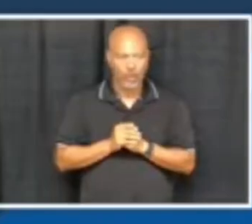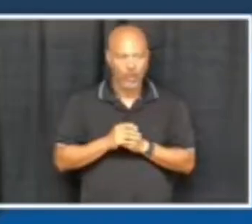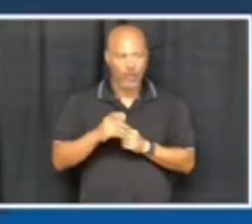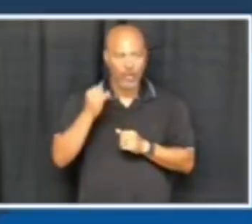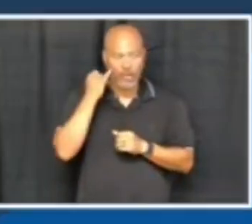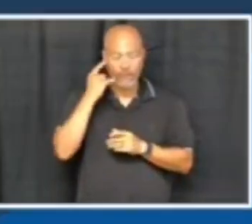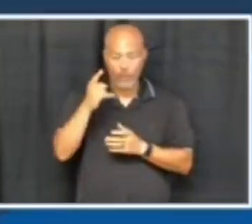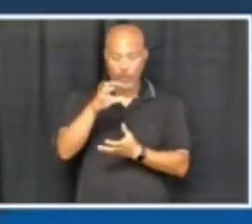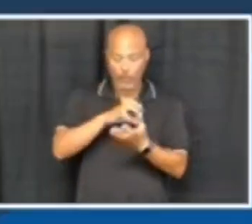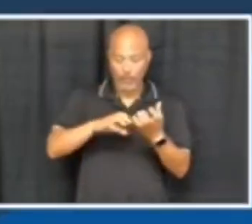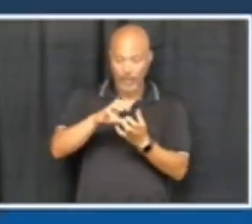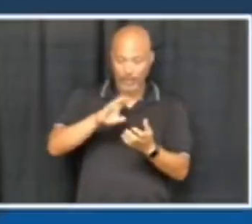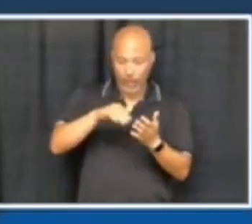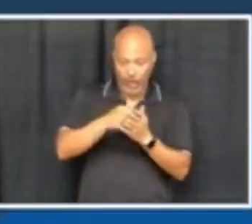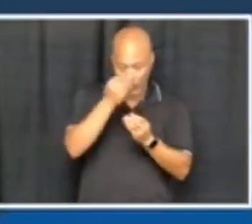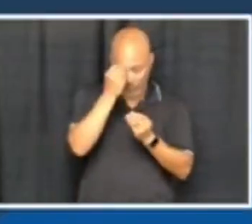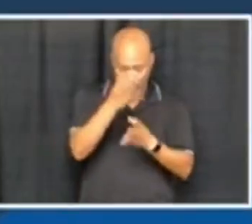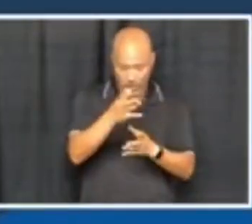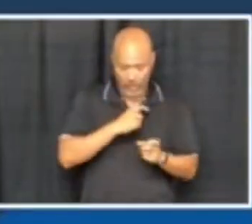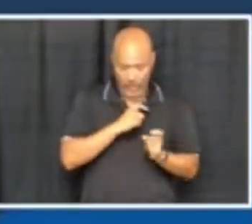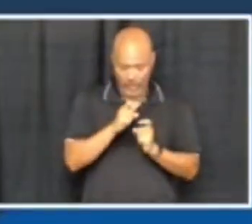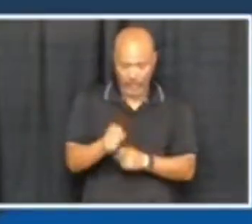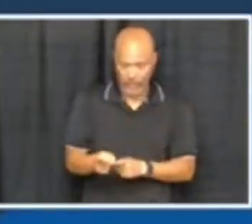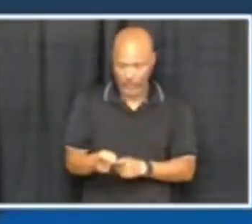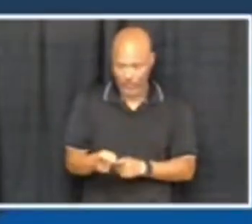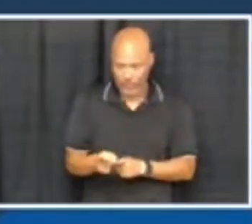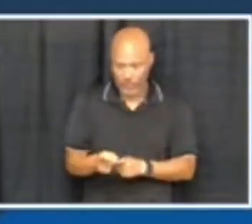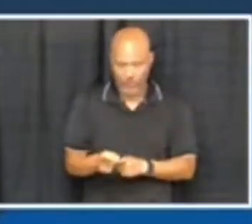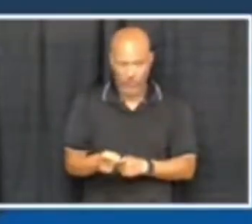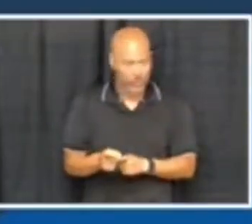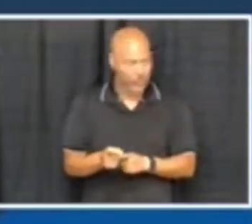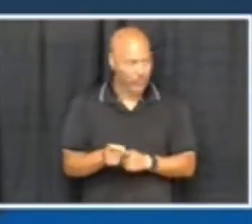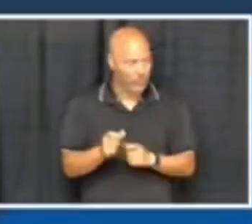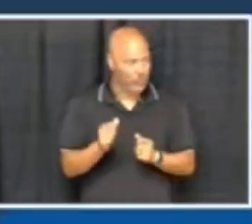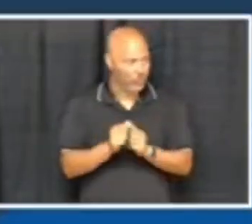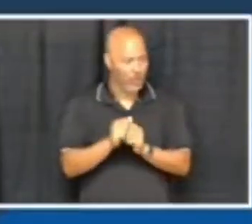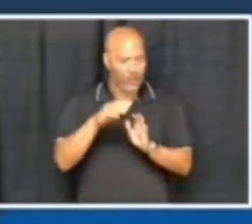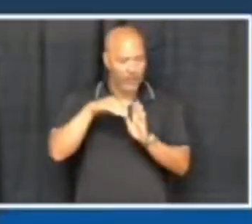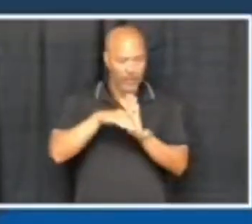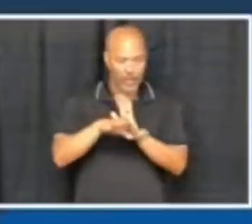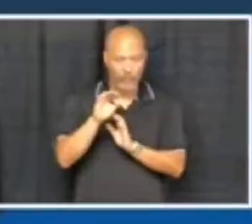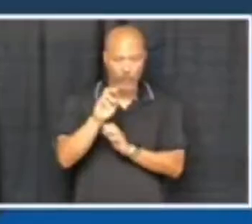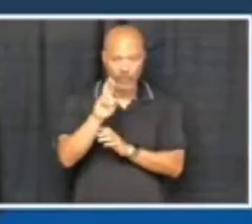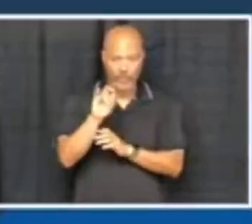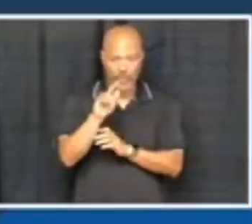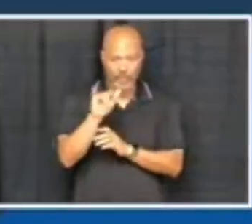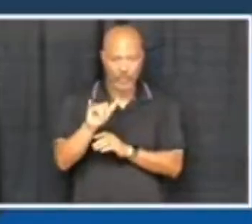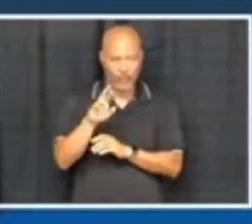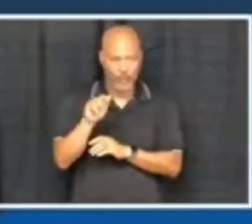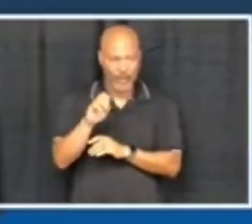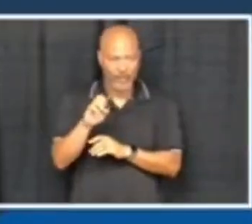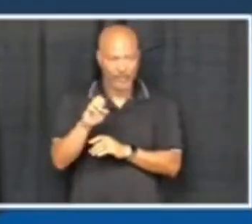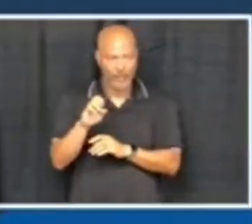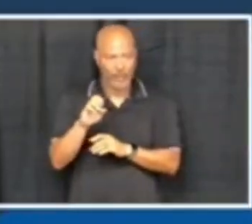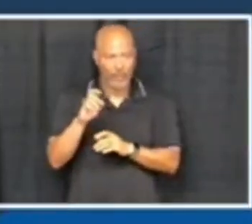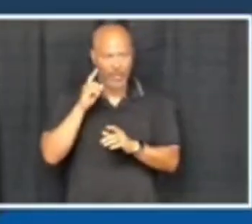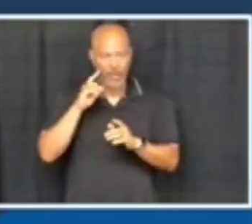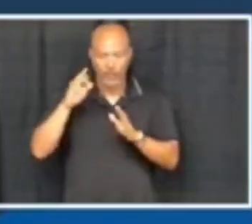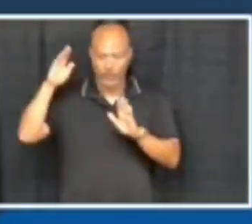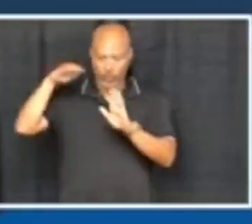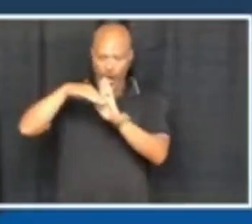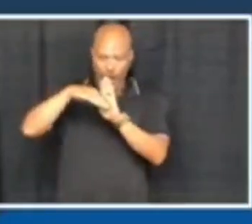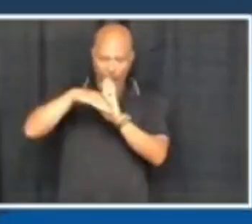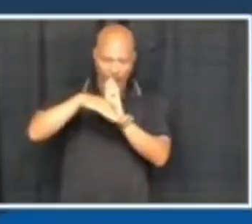So if you mix all the information I've given you with the decline in fertility rates, so fertility rates have been